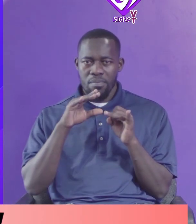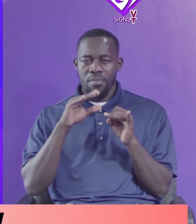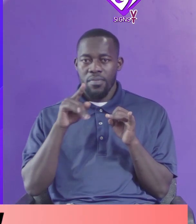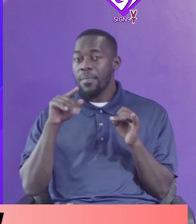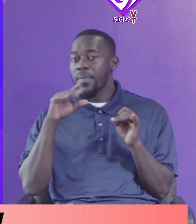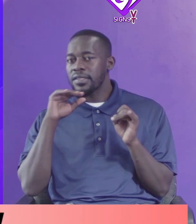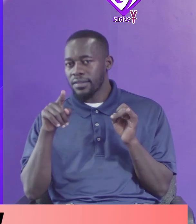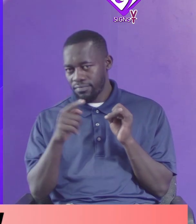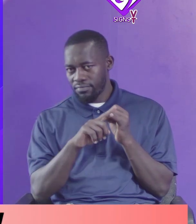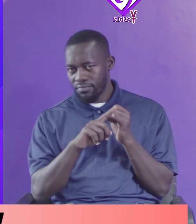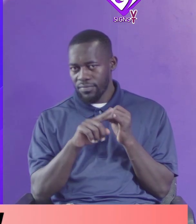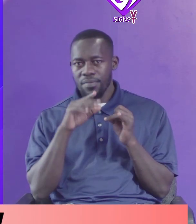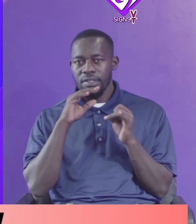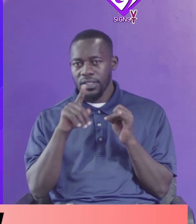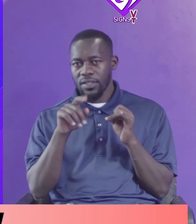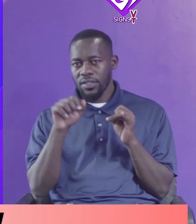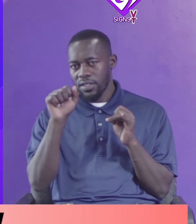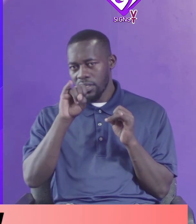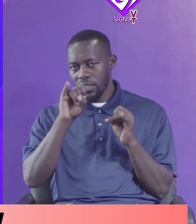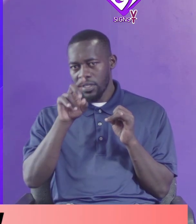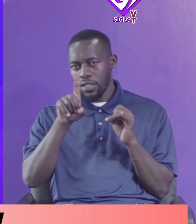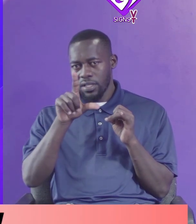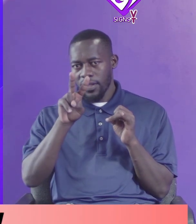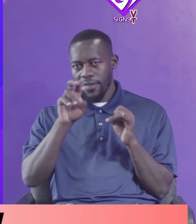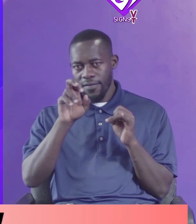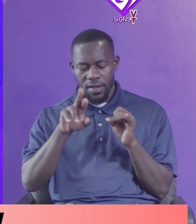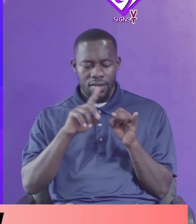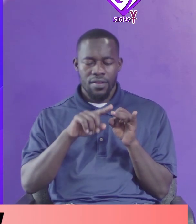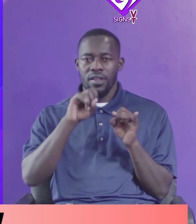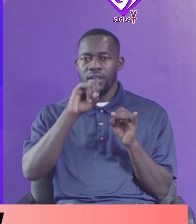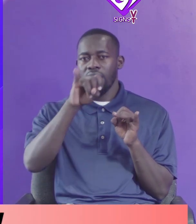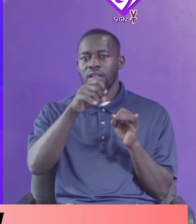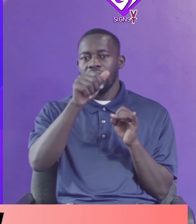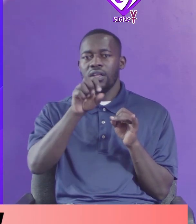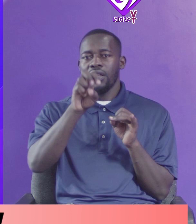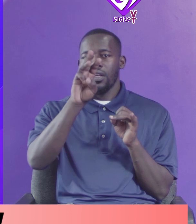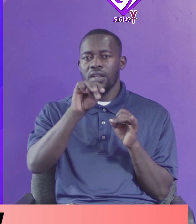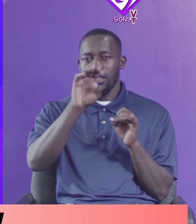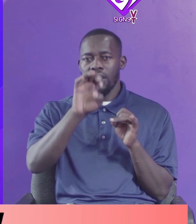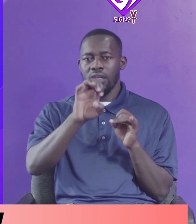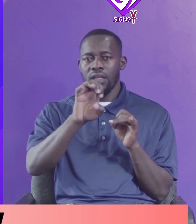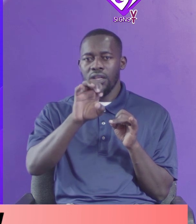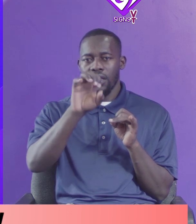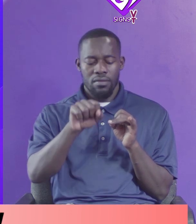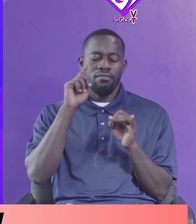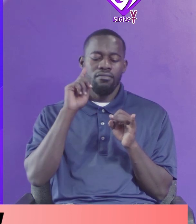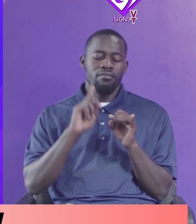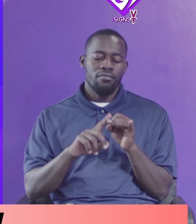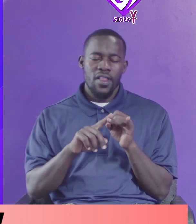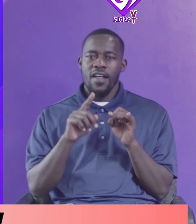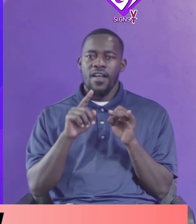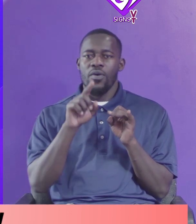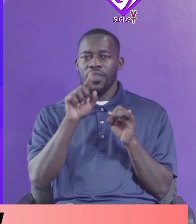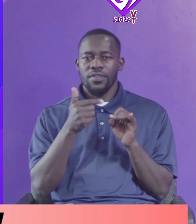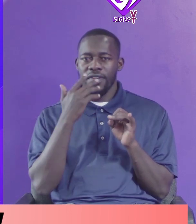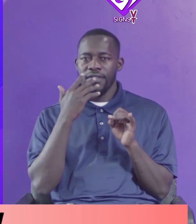he got the silver medal for Team Kenya. Also, we have James Musembi in the 1,500 meters race, men's race. He settled for